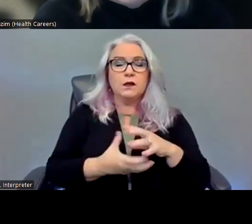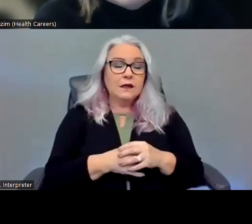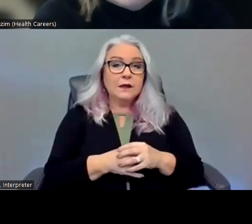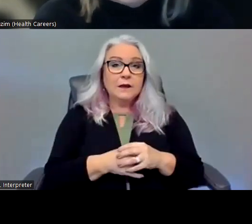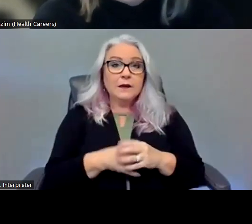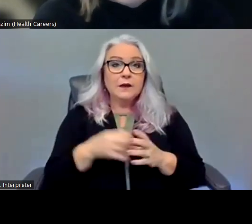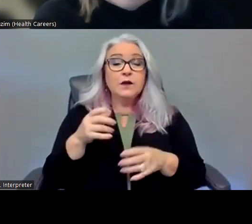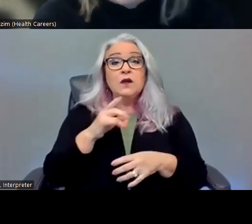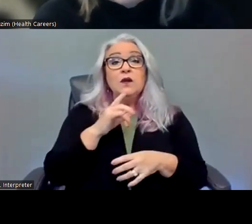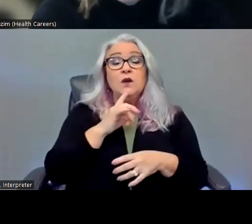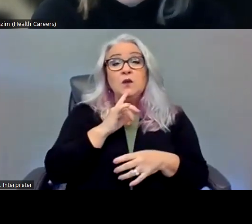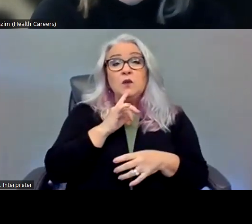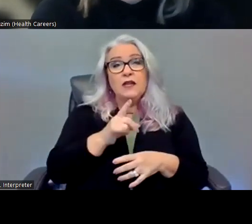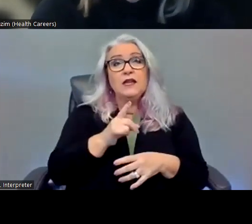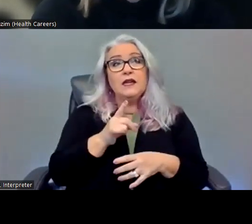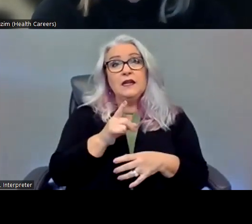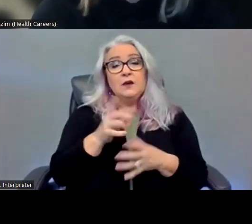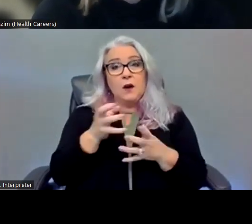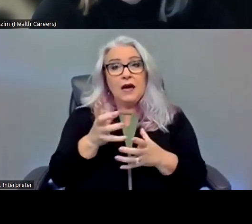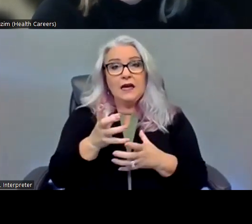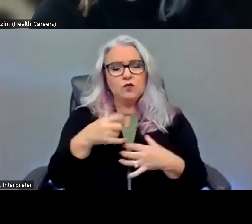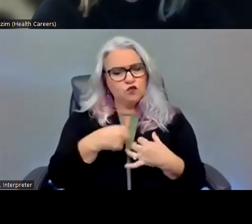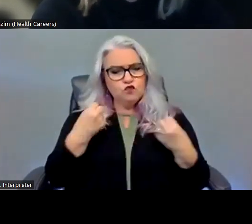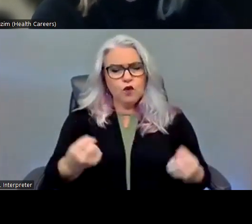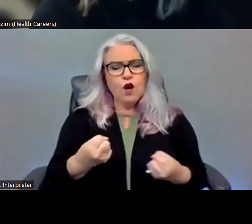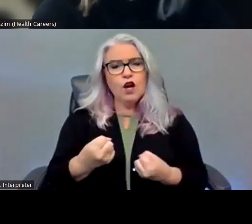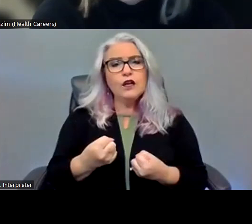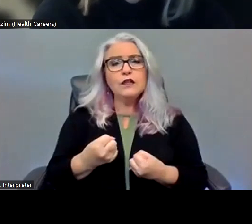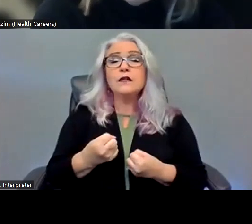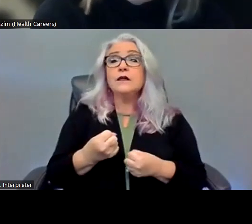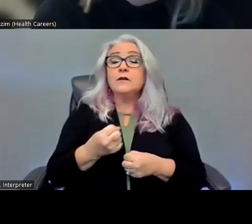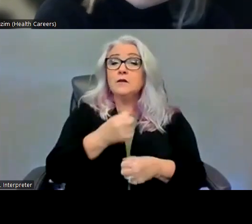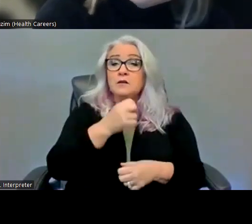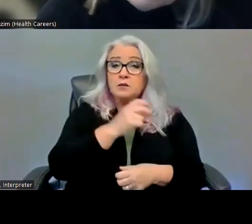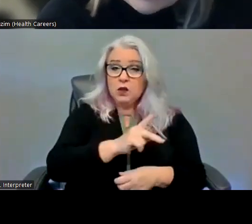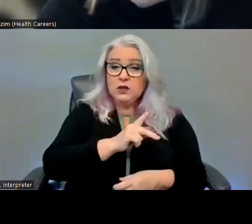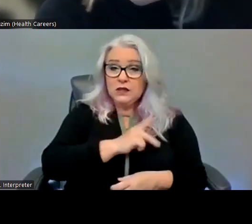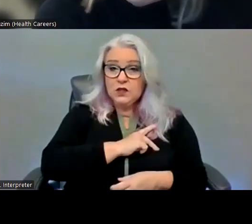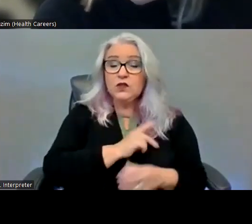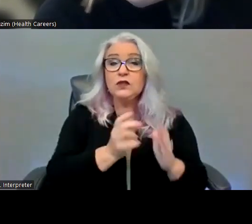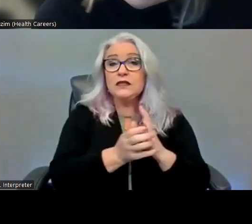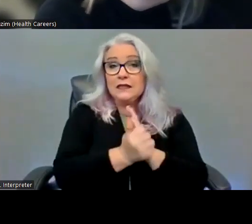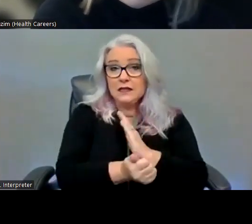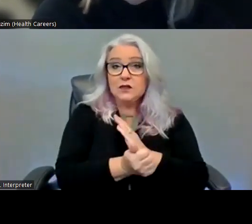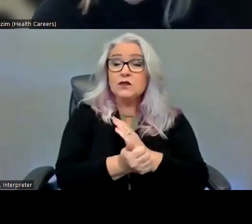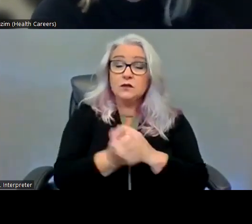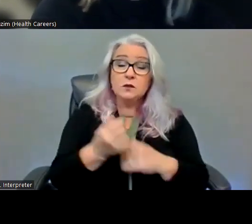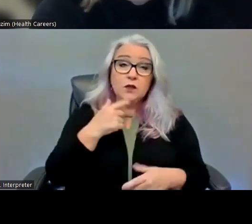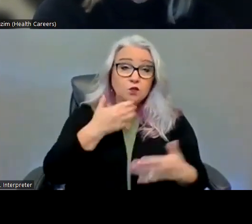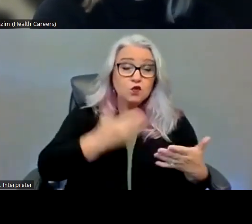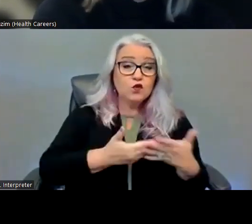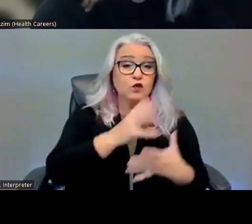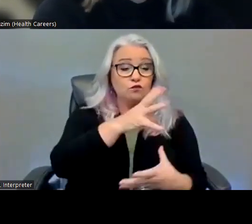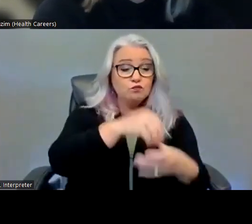You really need strong interpersonal and communication skills, not only to be an effective member of the team,